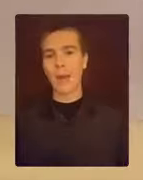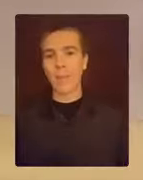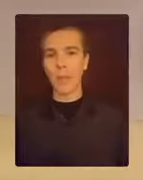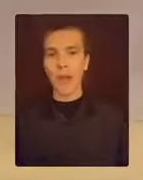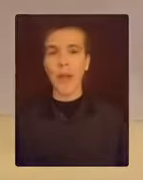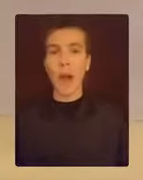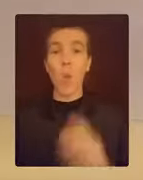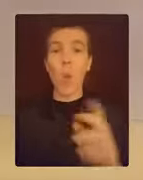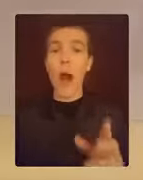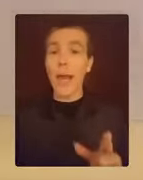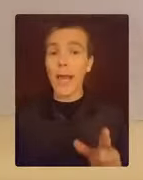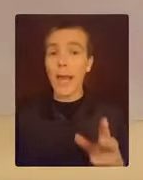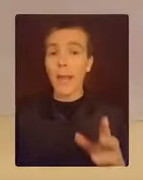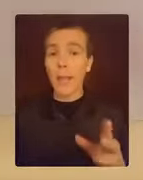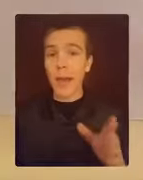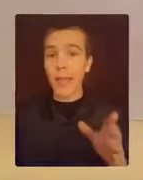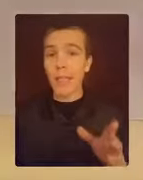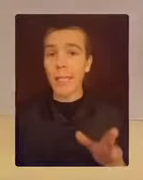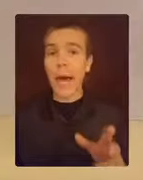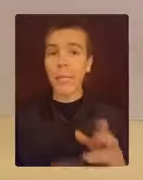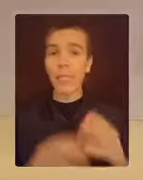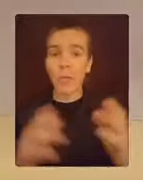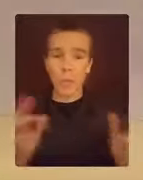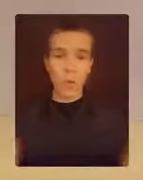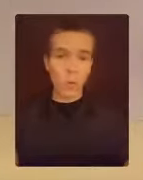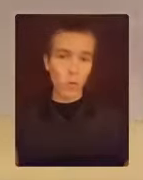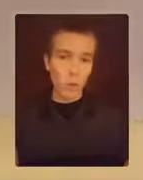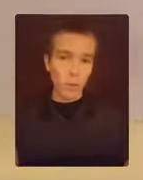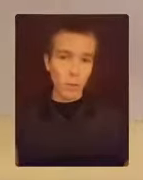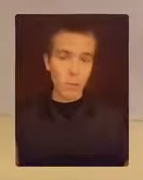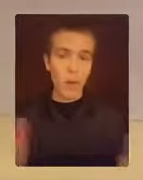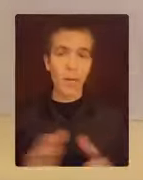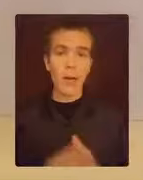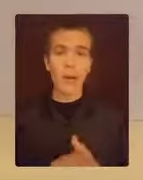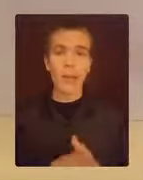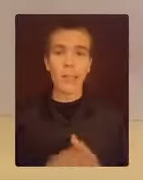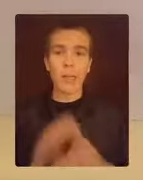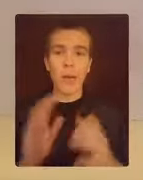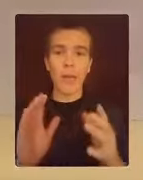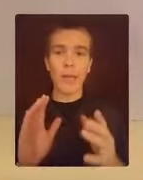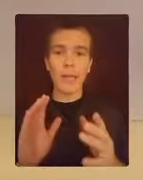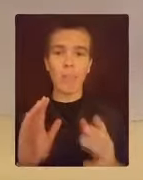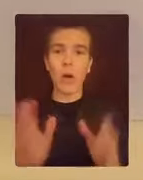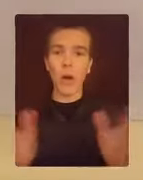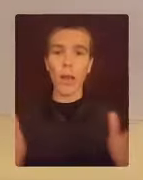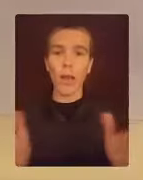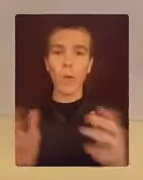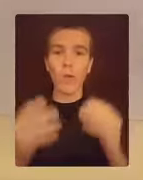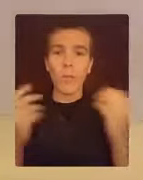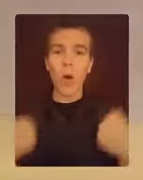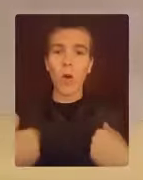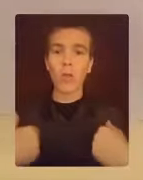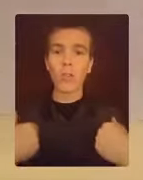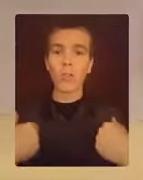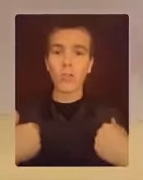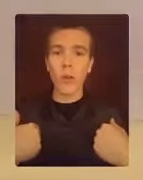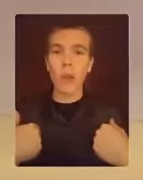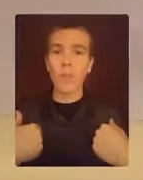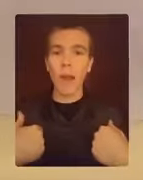hair. Now, why that is, I don't know, but it's a tall lady with